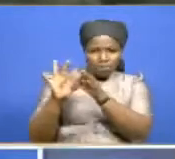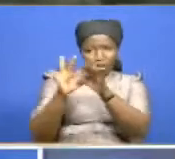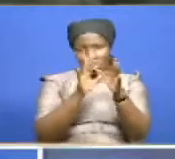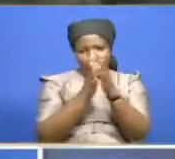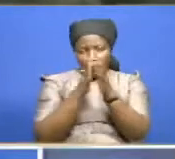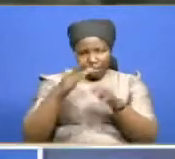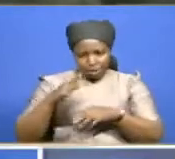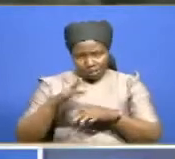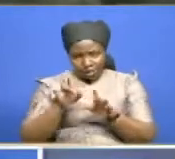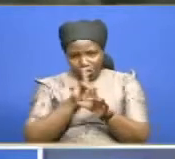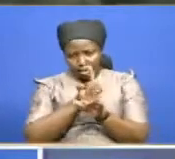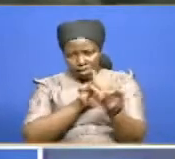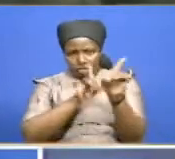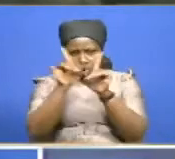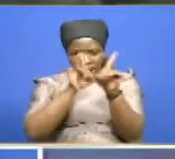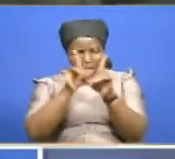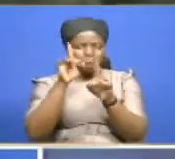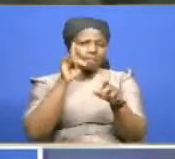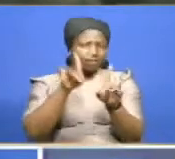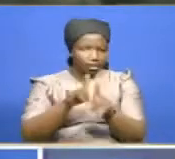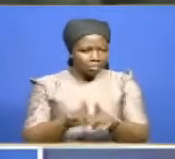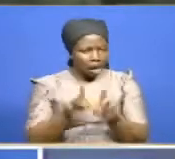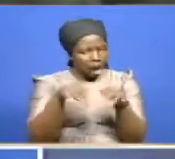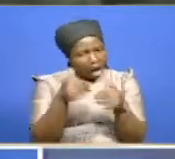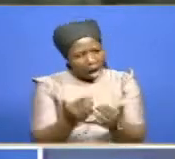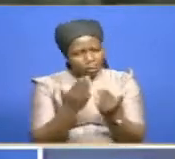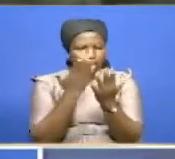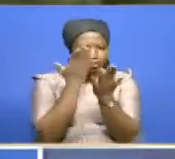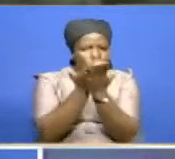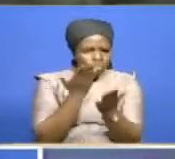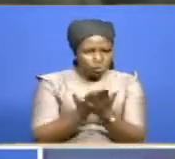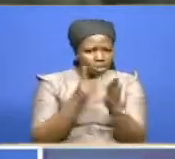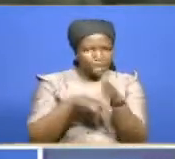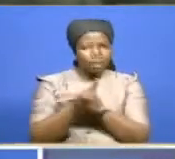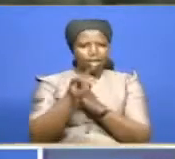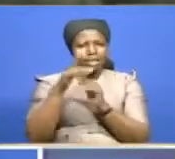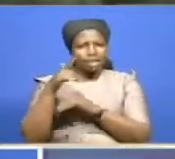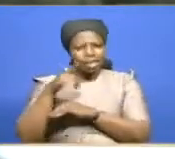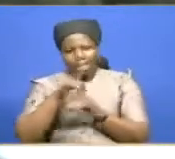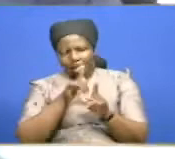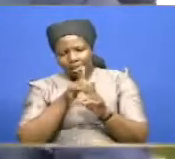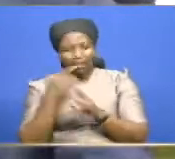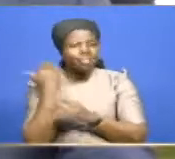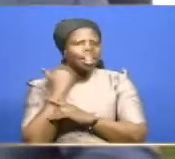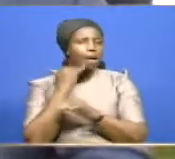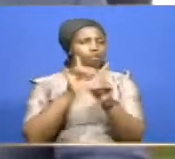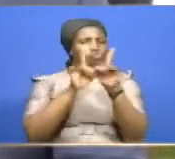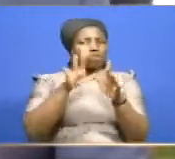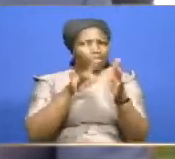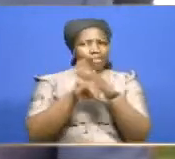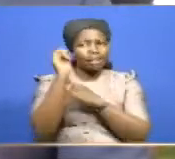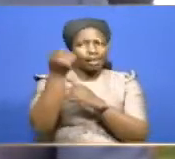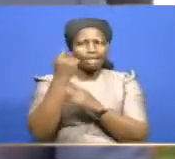the formation of the Crime Journalists Association of Kenya, is more important today than it has ever been.